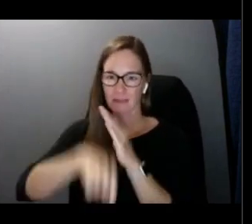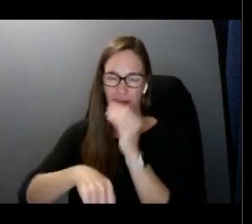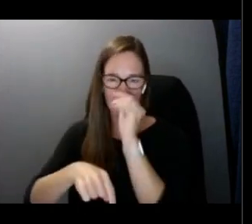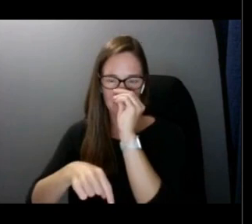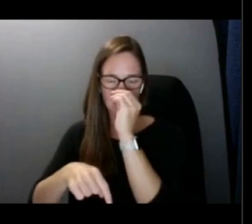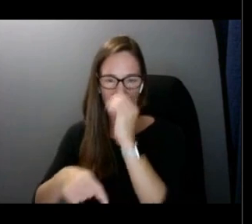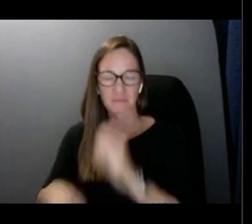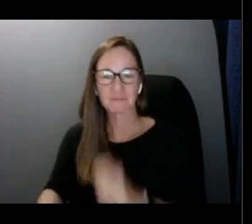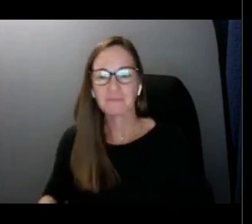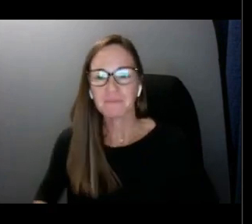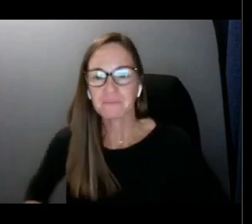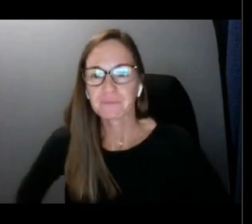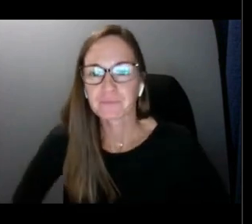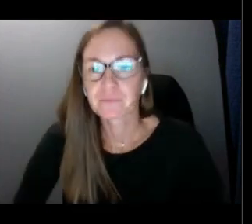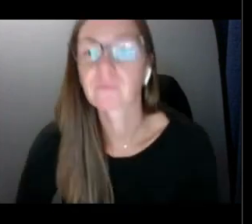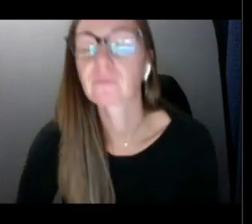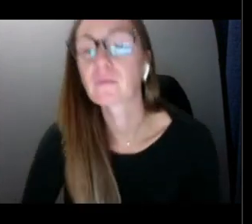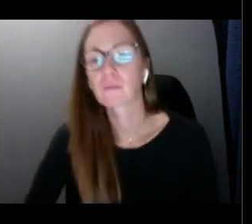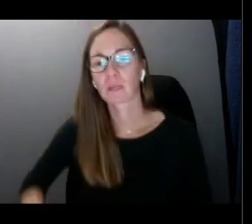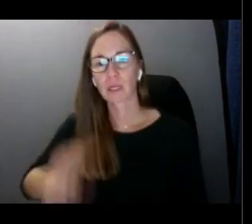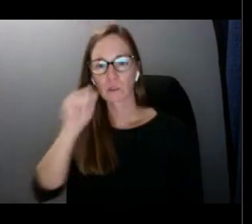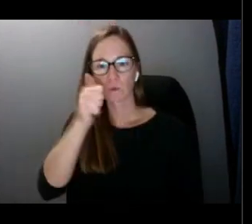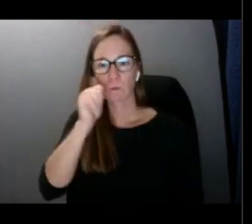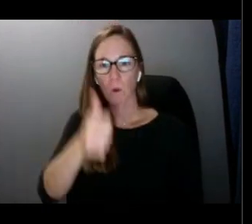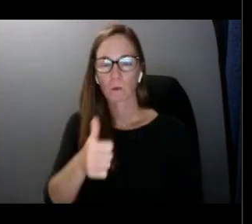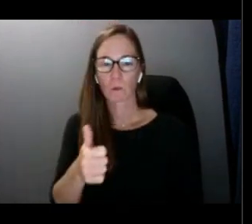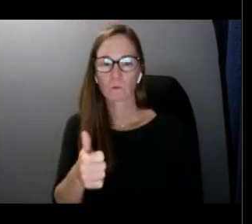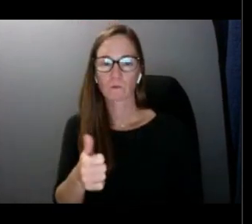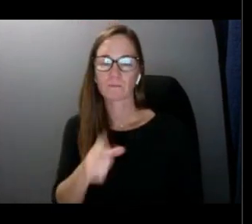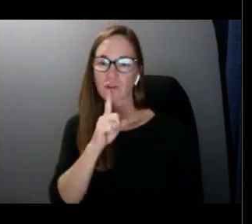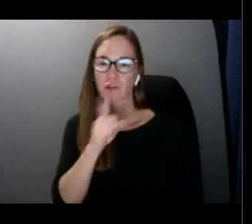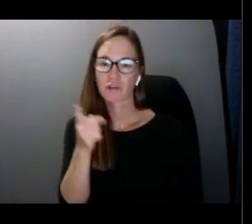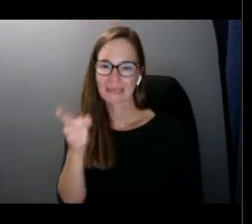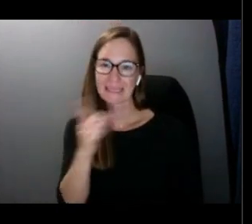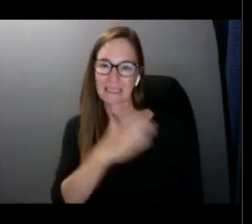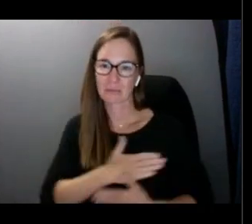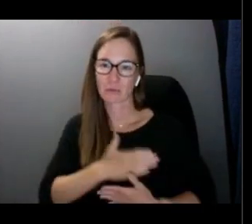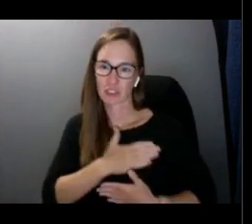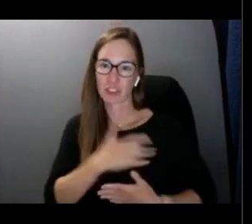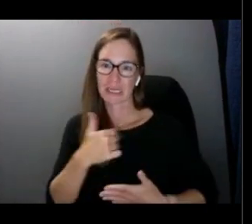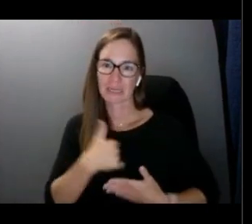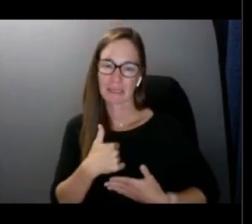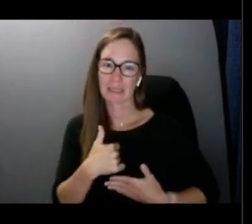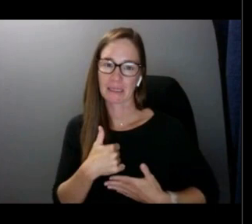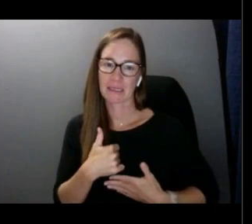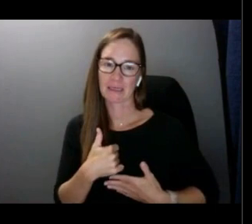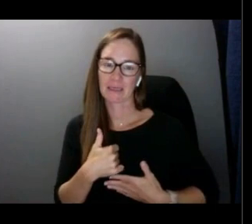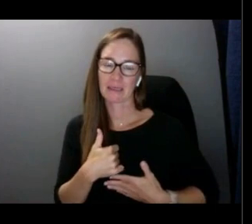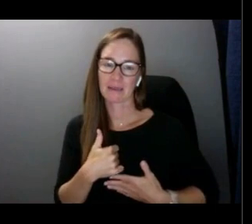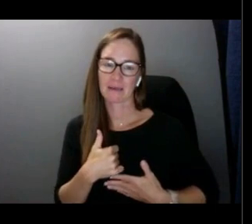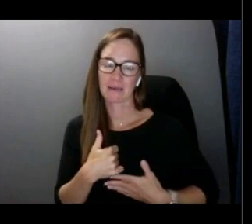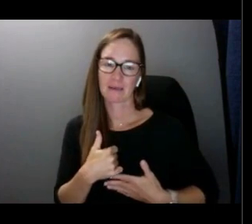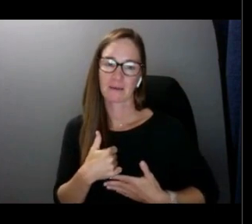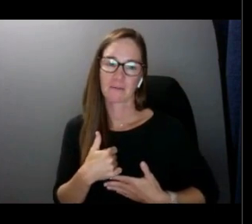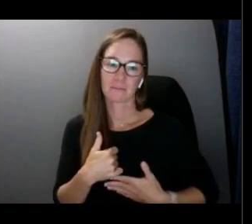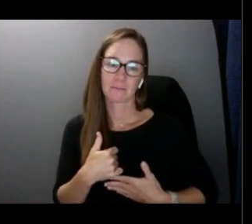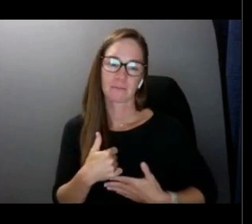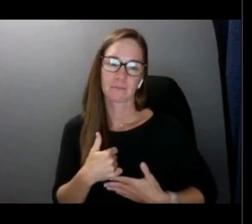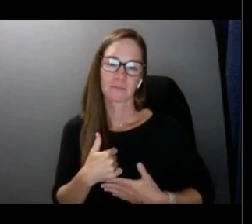well tomorrow. I'm sure he's appreciating me uh,